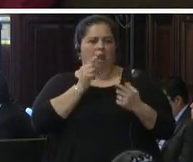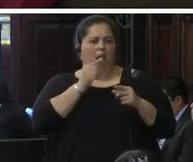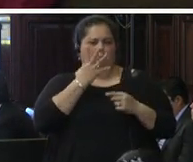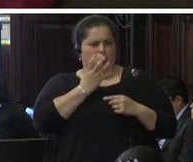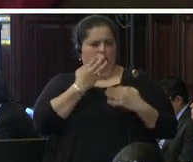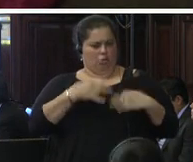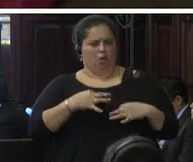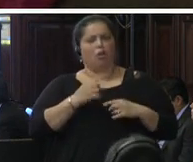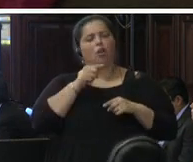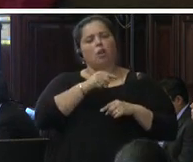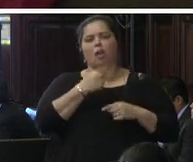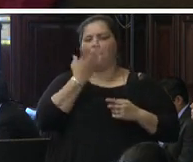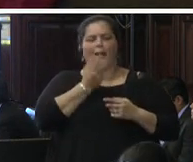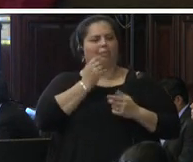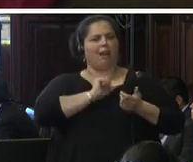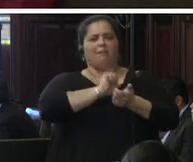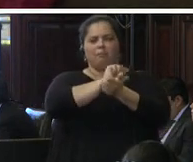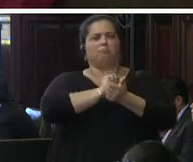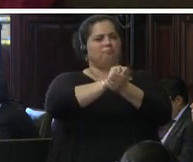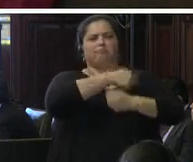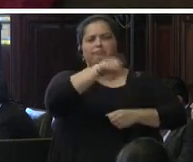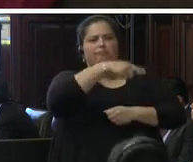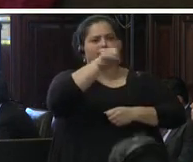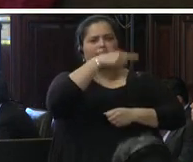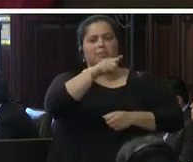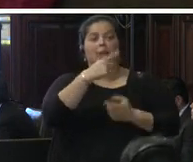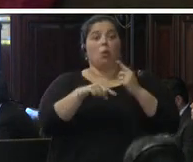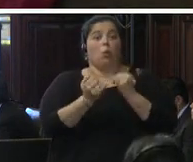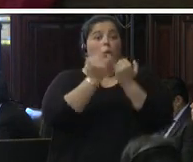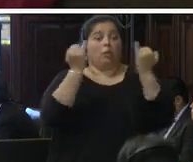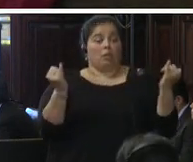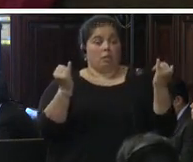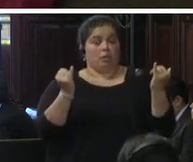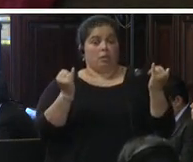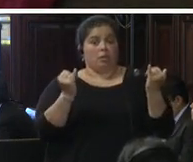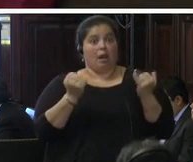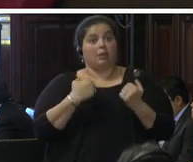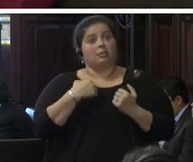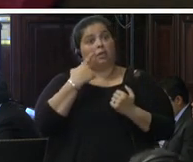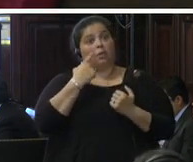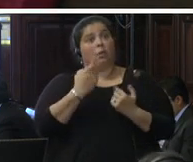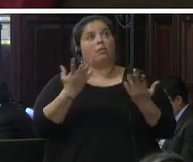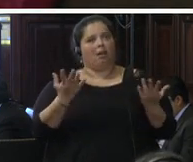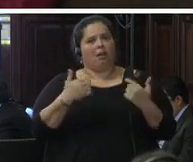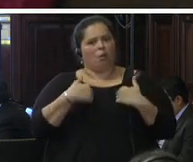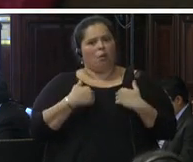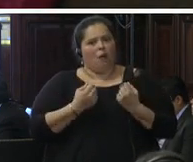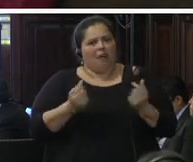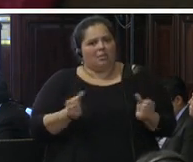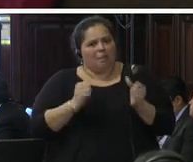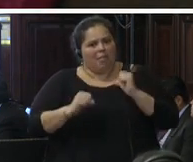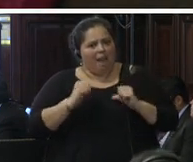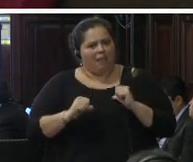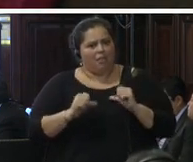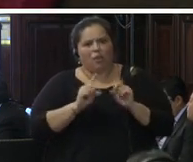faced one day with the idea that you're doing harm rather than good so he decided to test it and